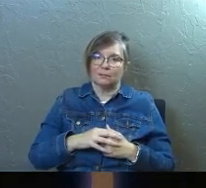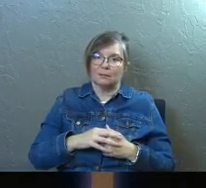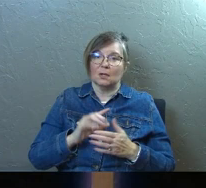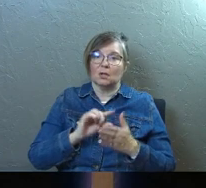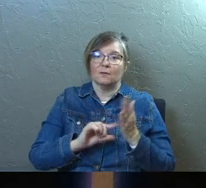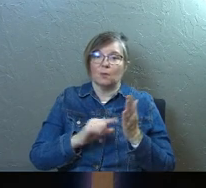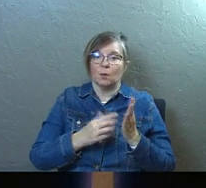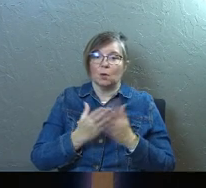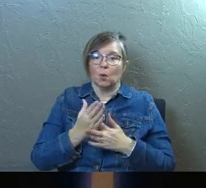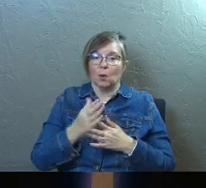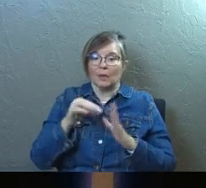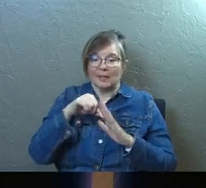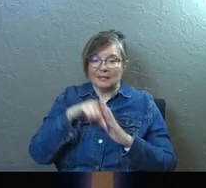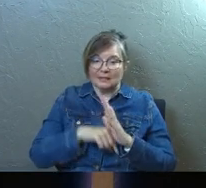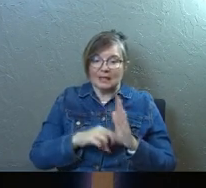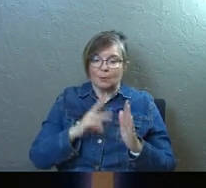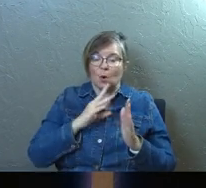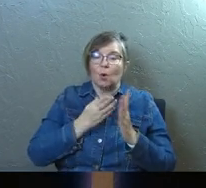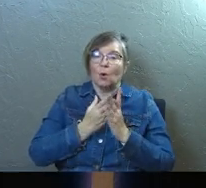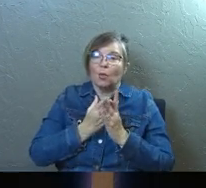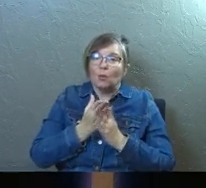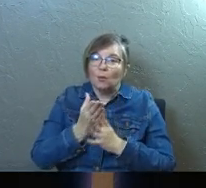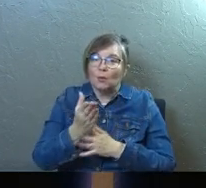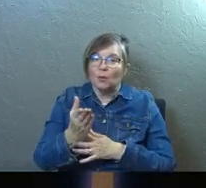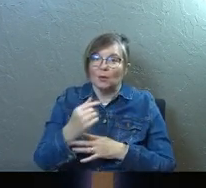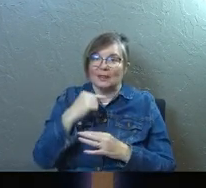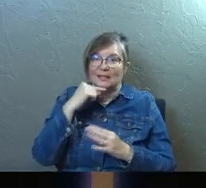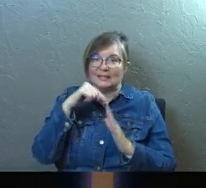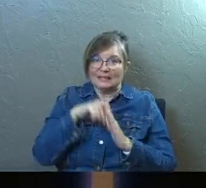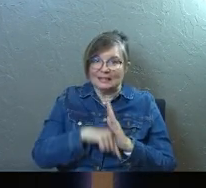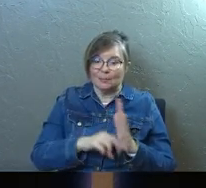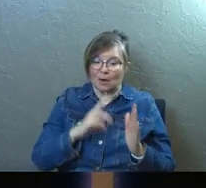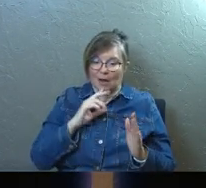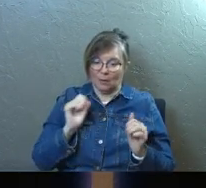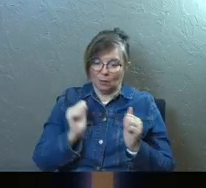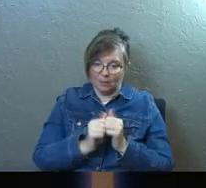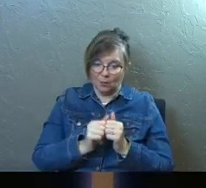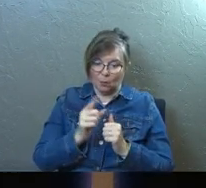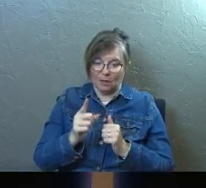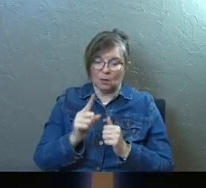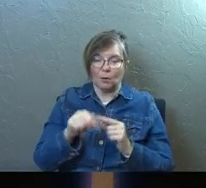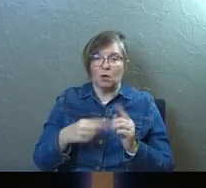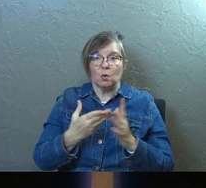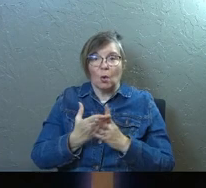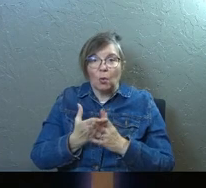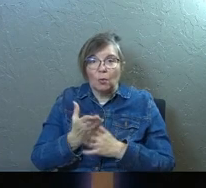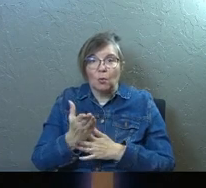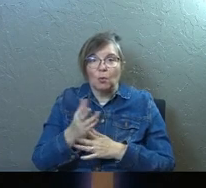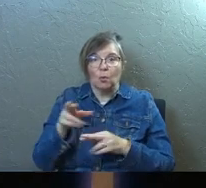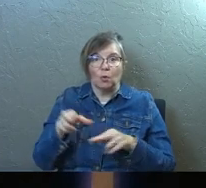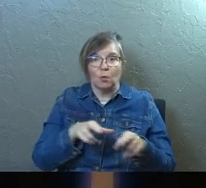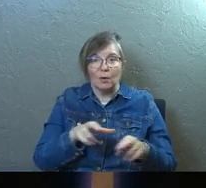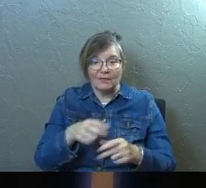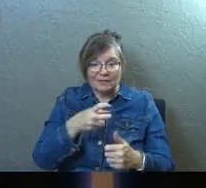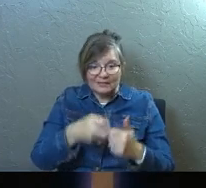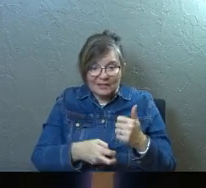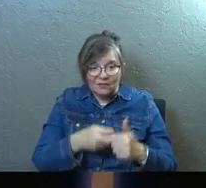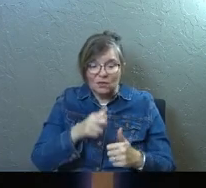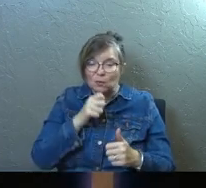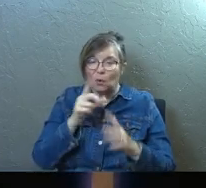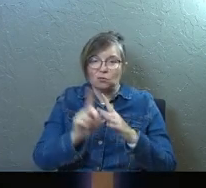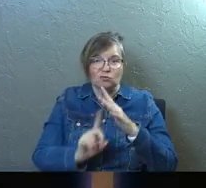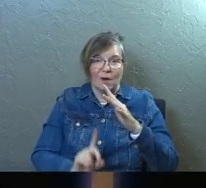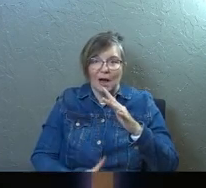This verse, when you go through the deep waters, go through the deep waters, I will be with you, says God. When you go through the rivers of difficulty, you will